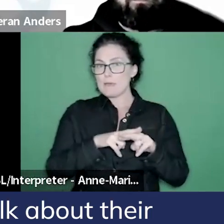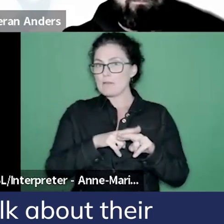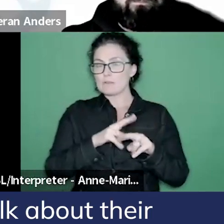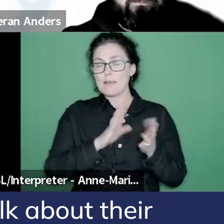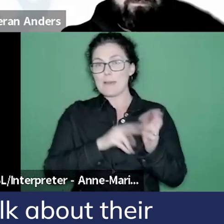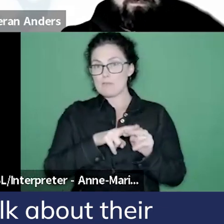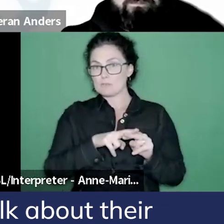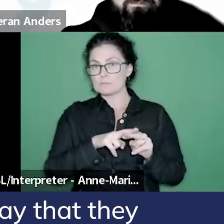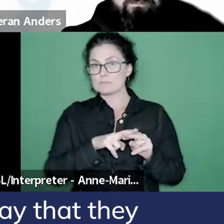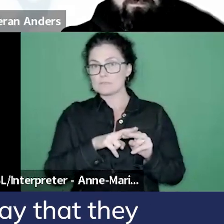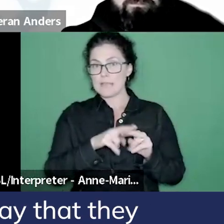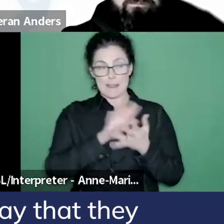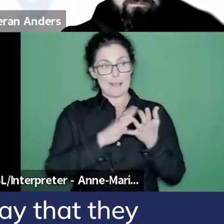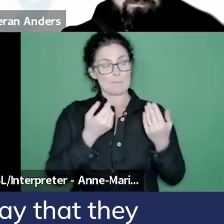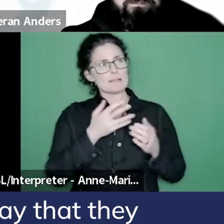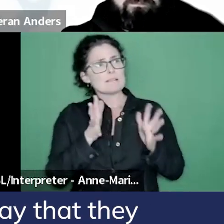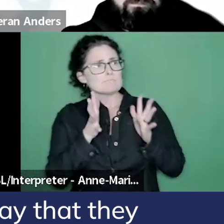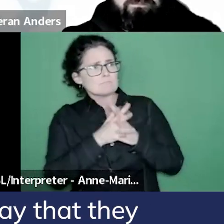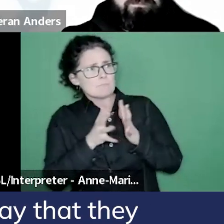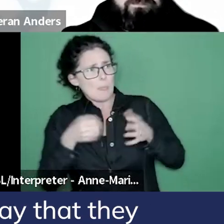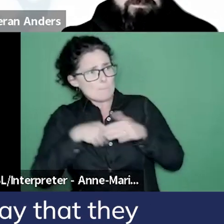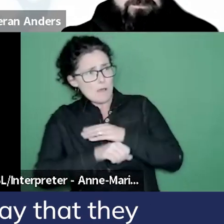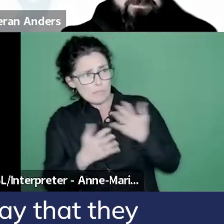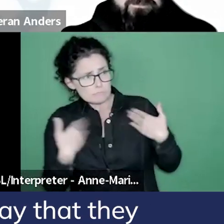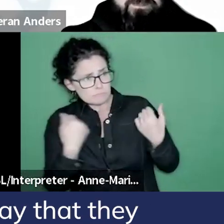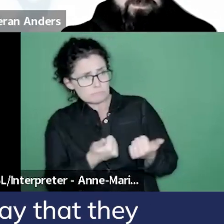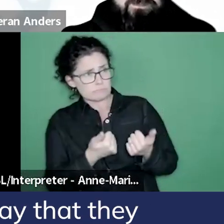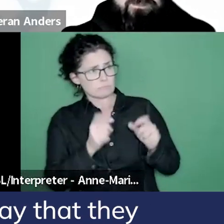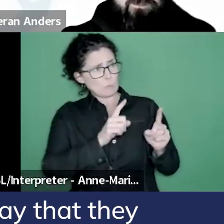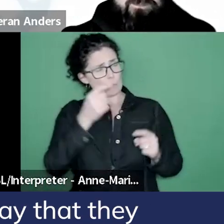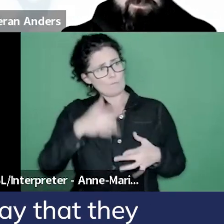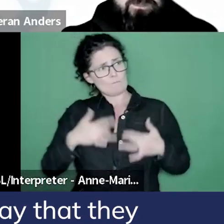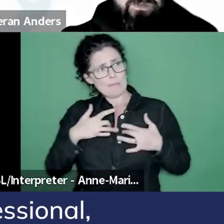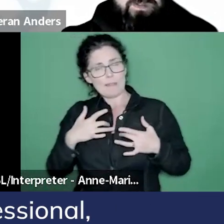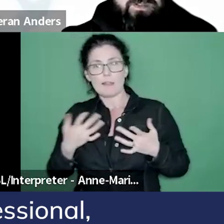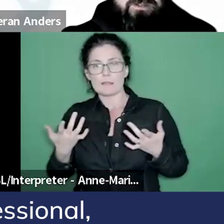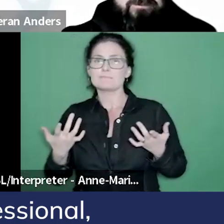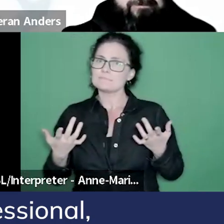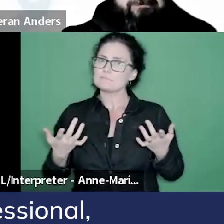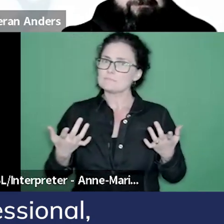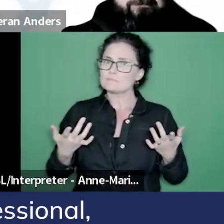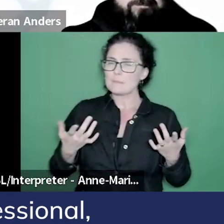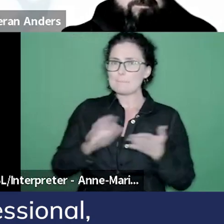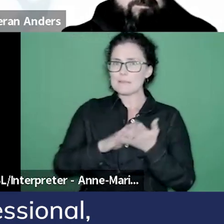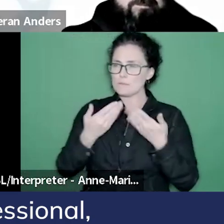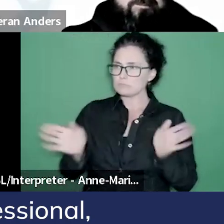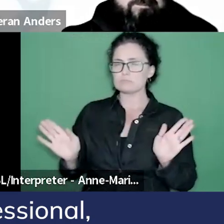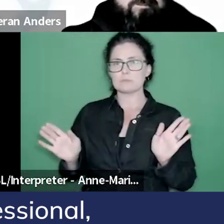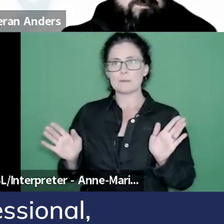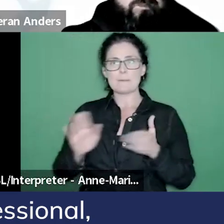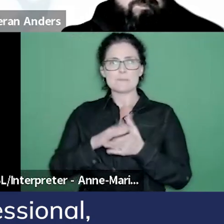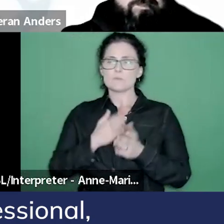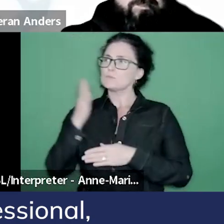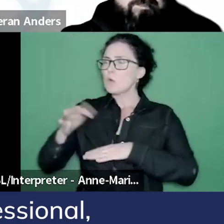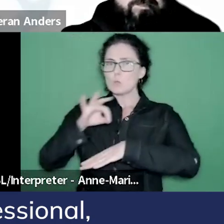to talk about their birth, how their birth was for them, and in a way that they might not find accessible or possible to talk with a medical